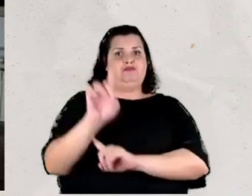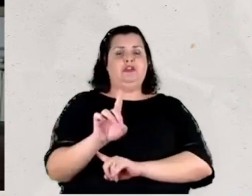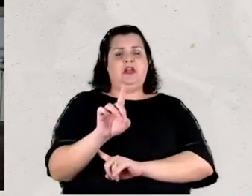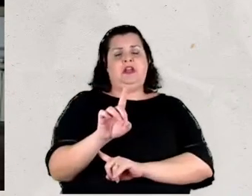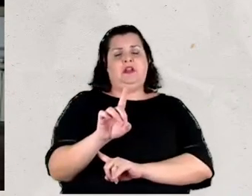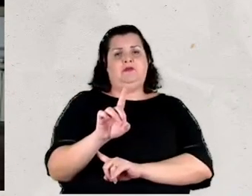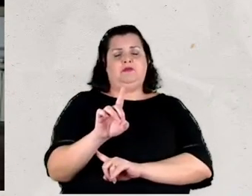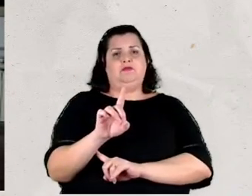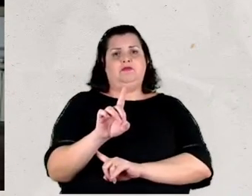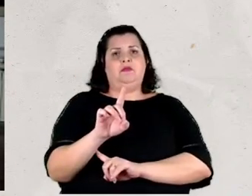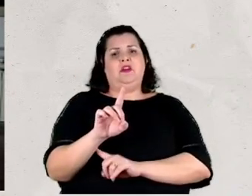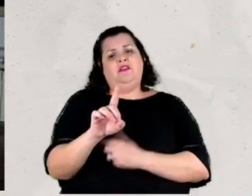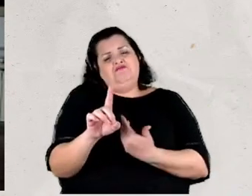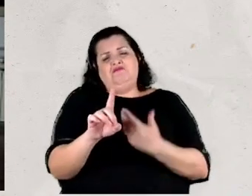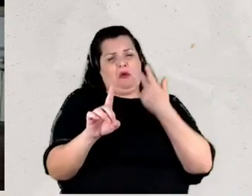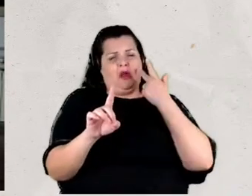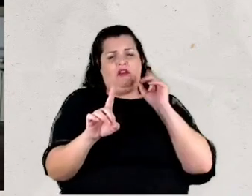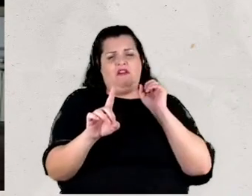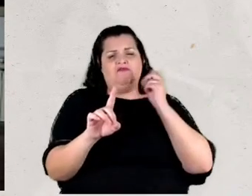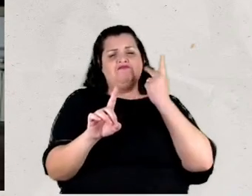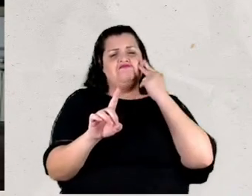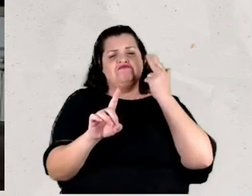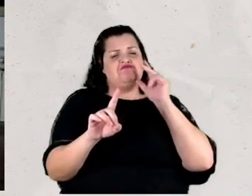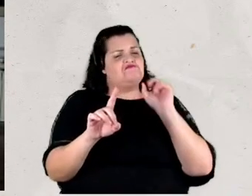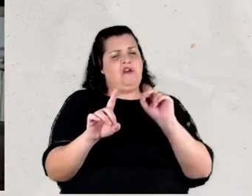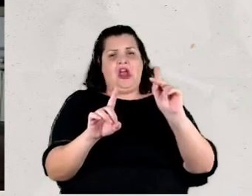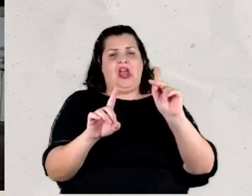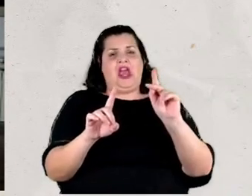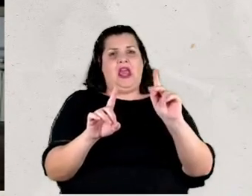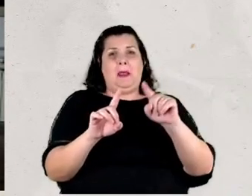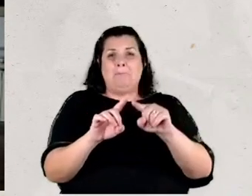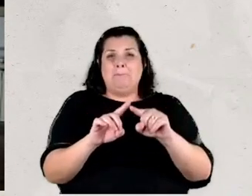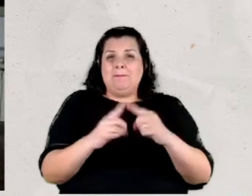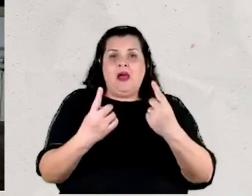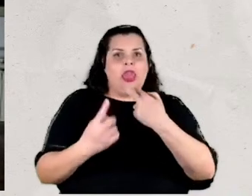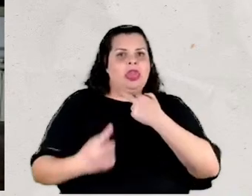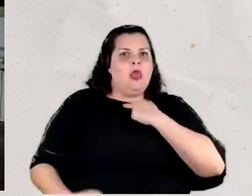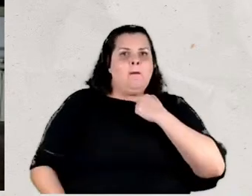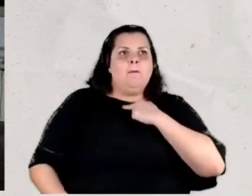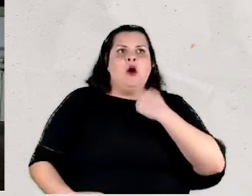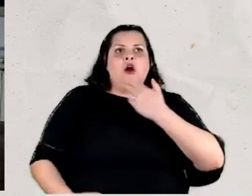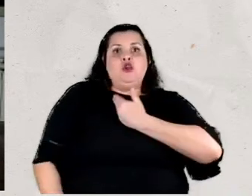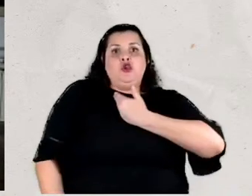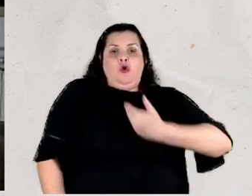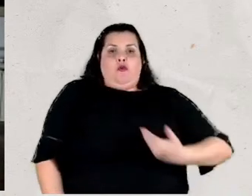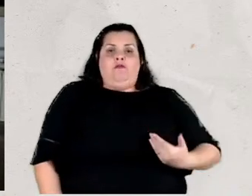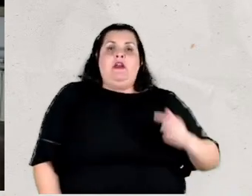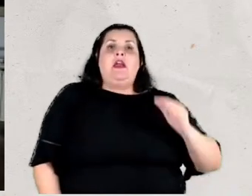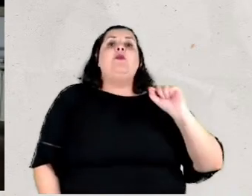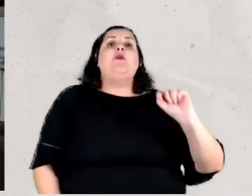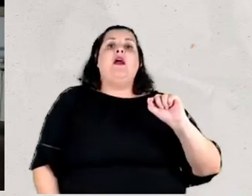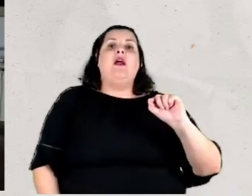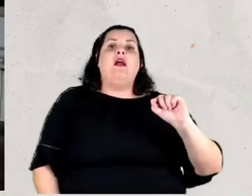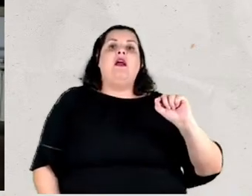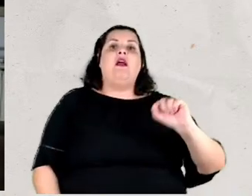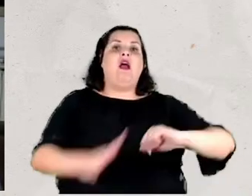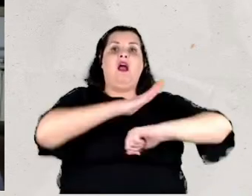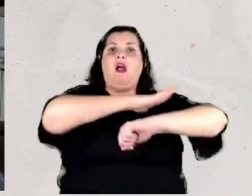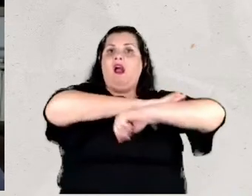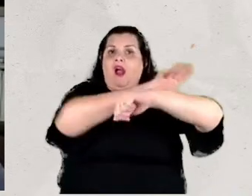party as for its 61 seats. That's a historic